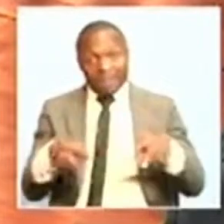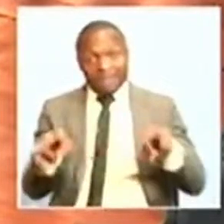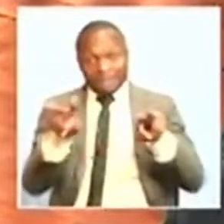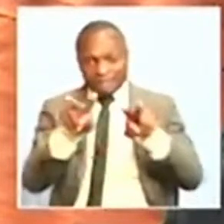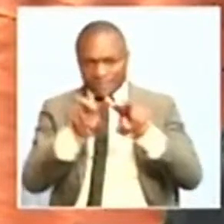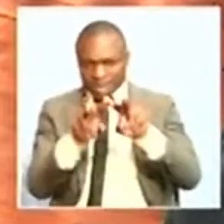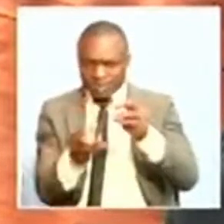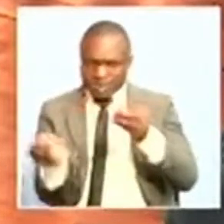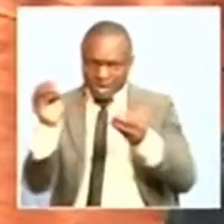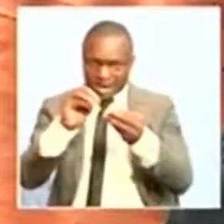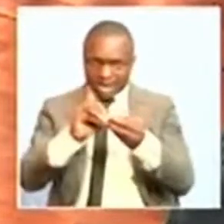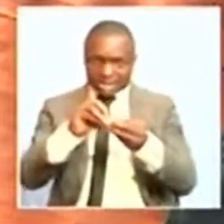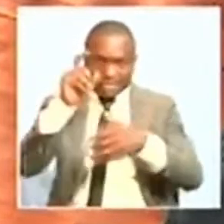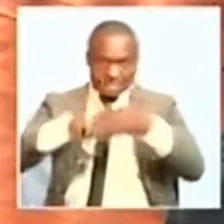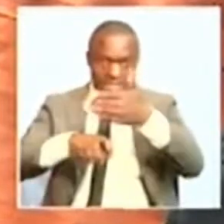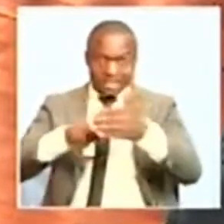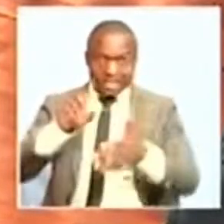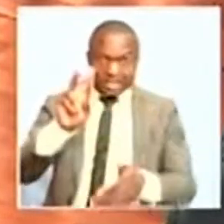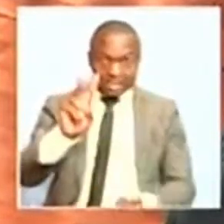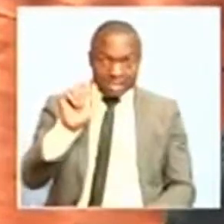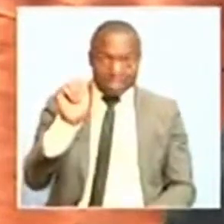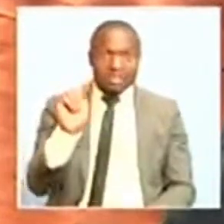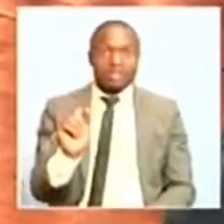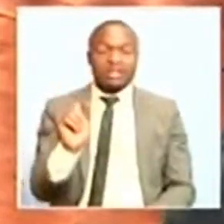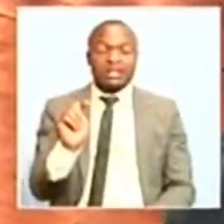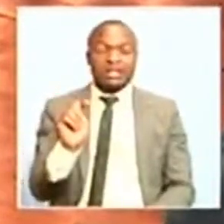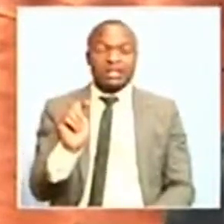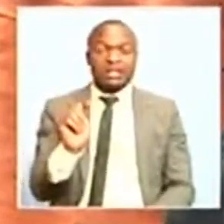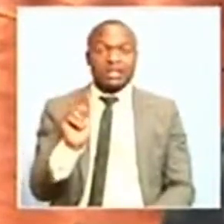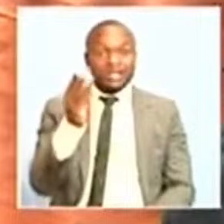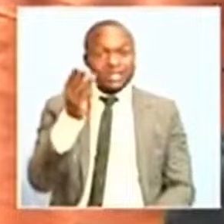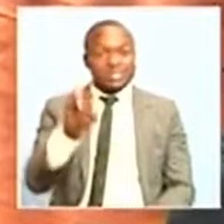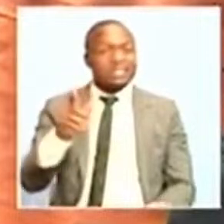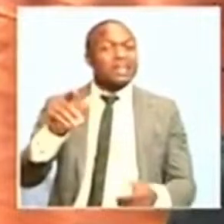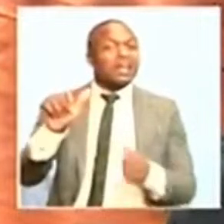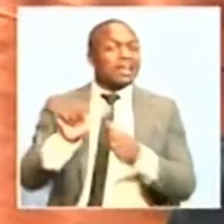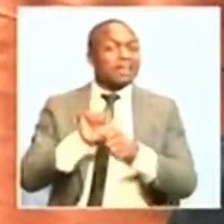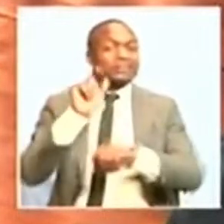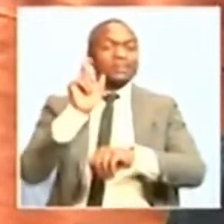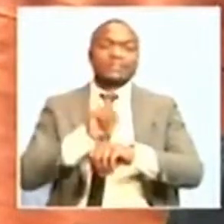tax. We are saying that it's always in the positive.